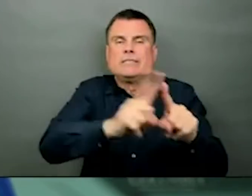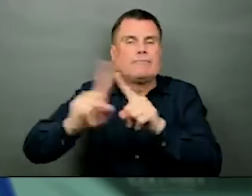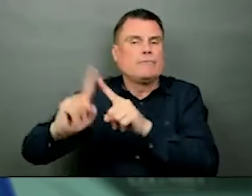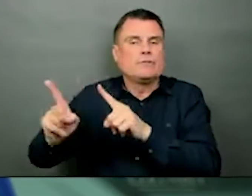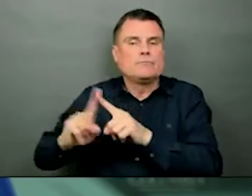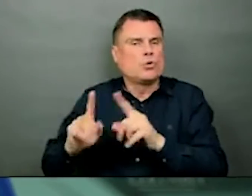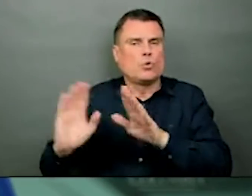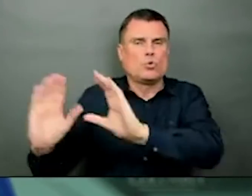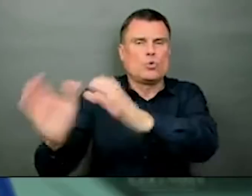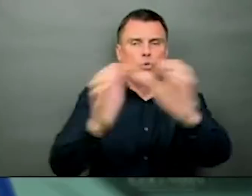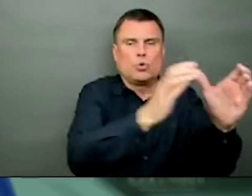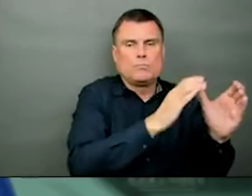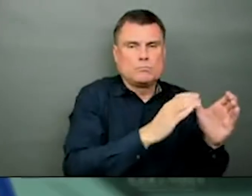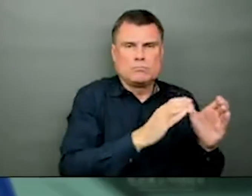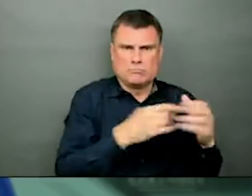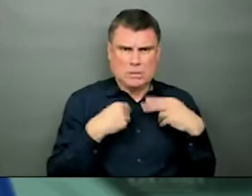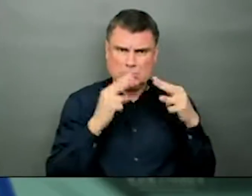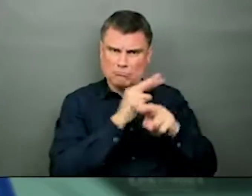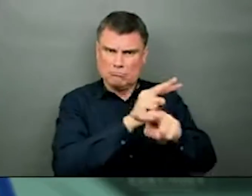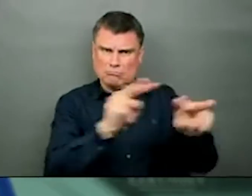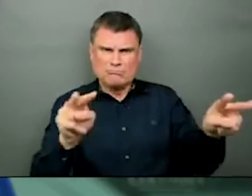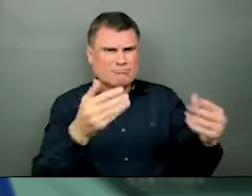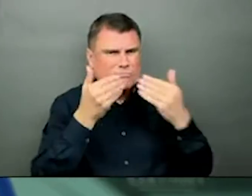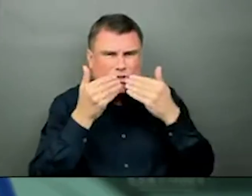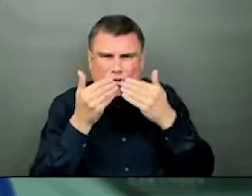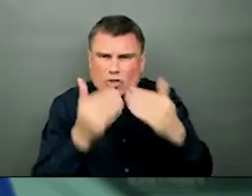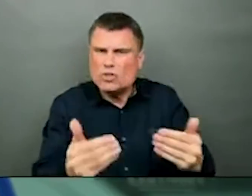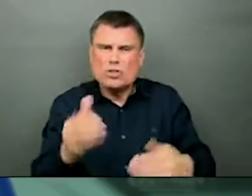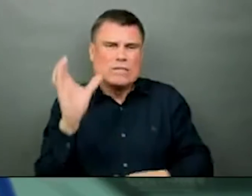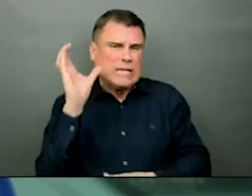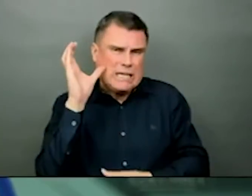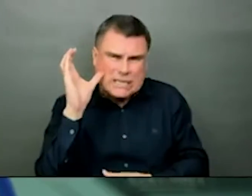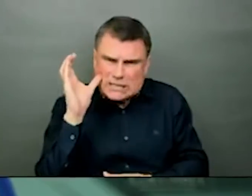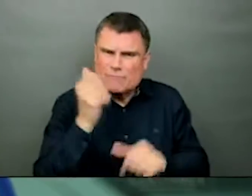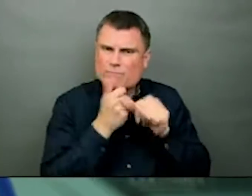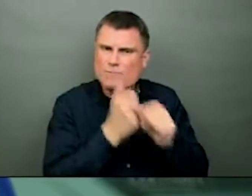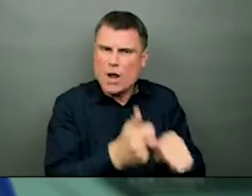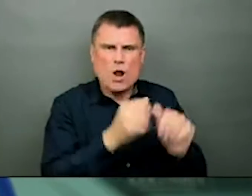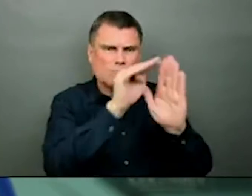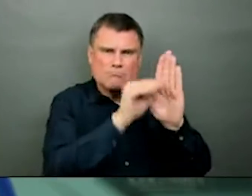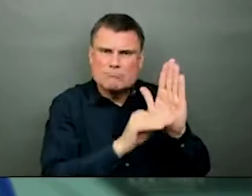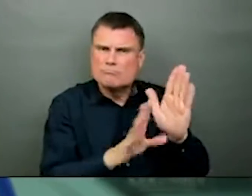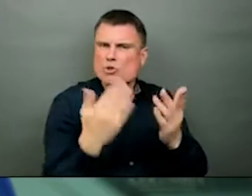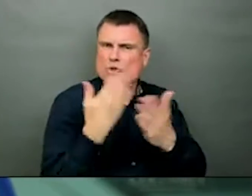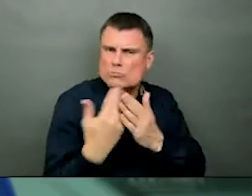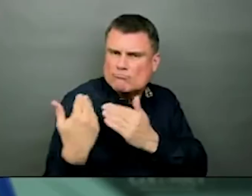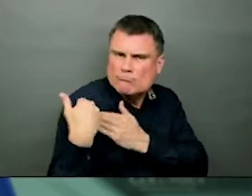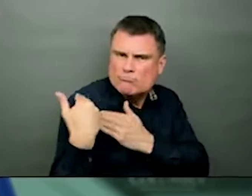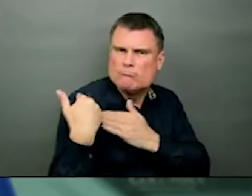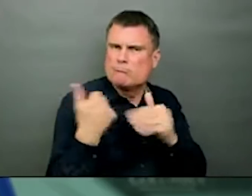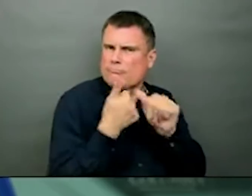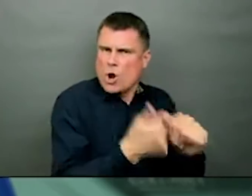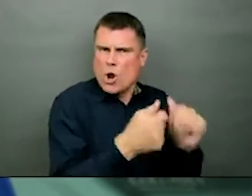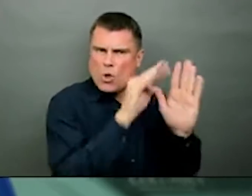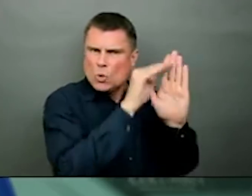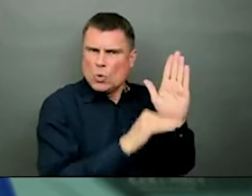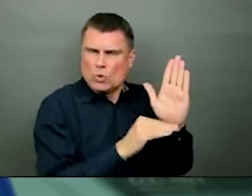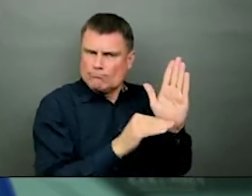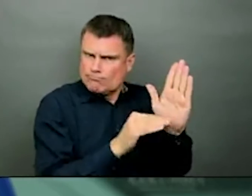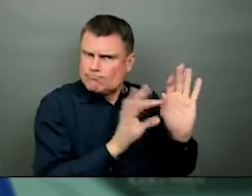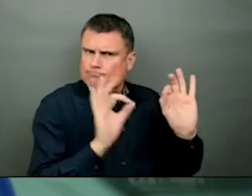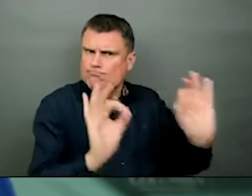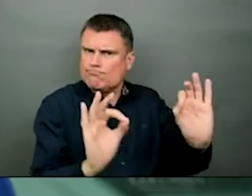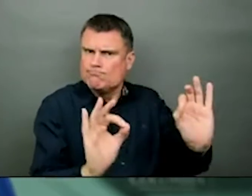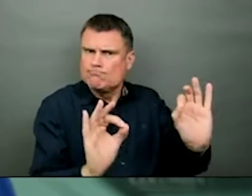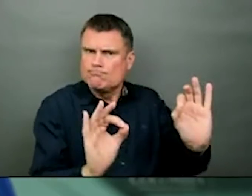think, one of the real tenets of faith is to keep one another and support one another